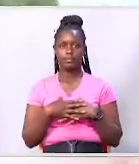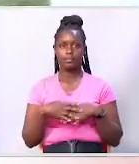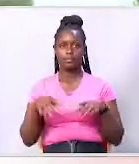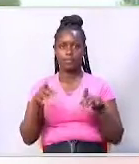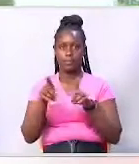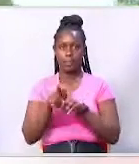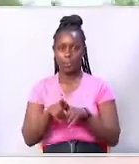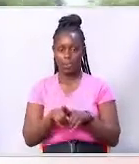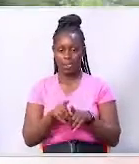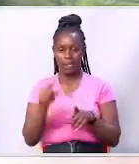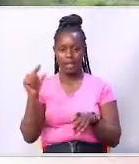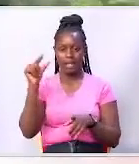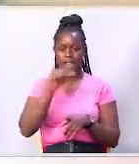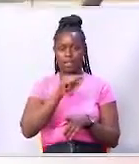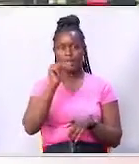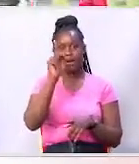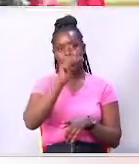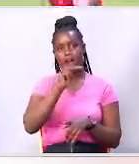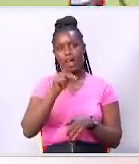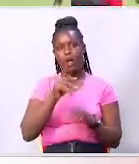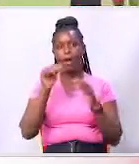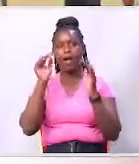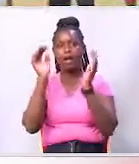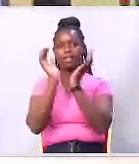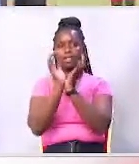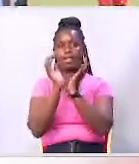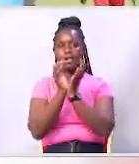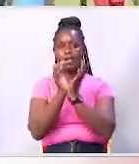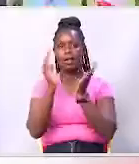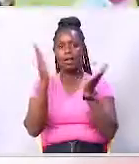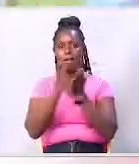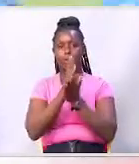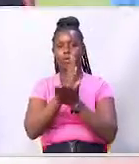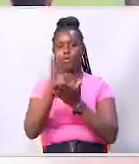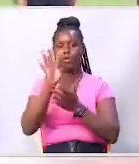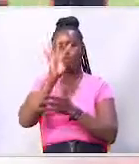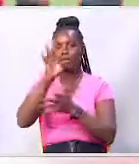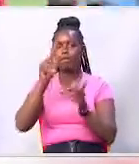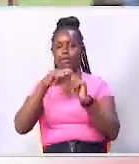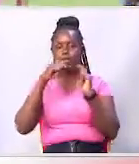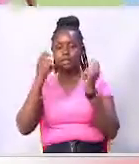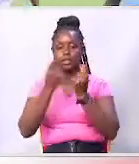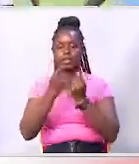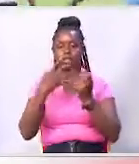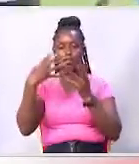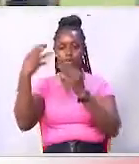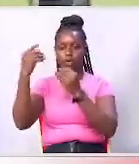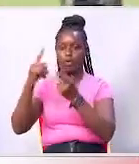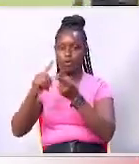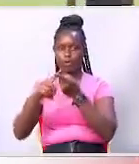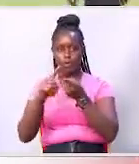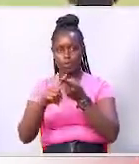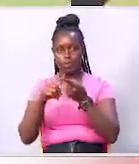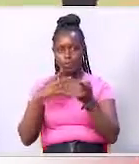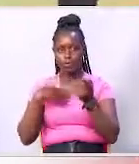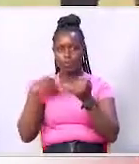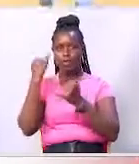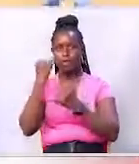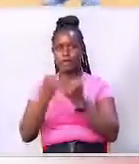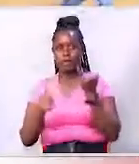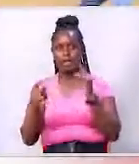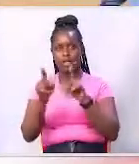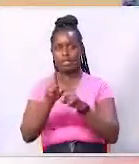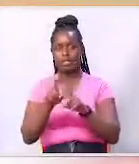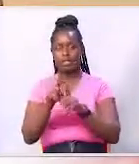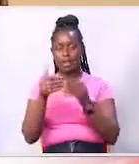Githurai, Kahawa Sukari and Kasarani are three of the four teams that qualified for the semi-finals after putting in a good shift of the